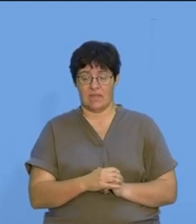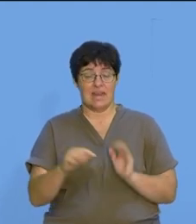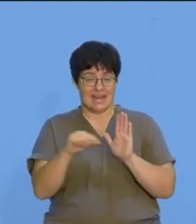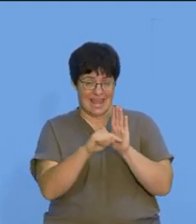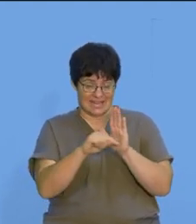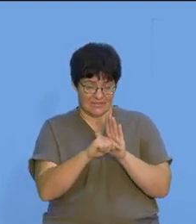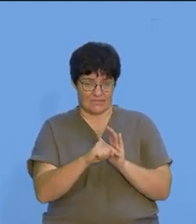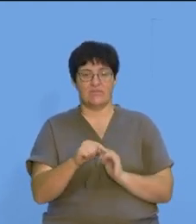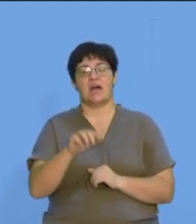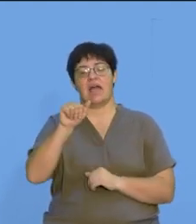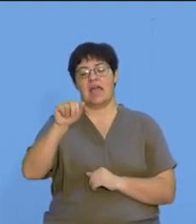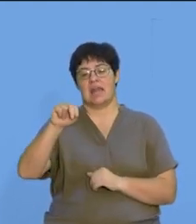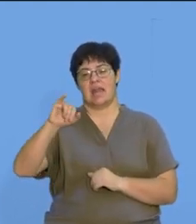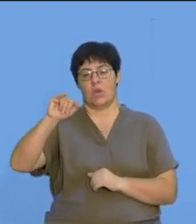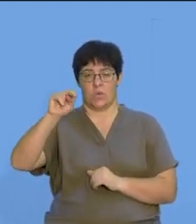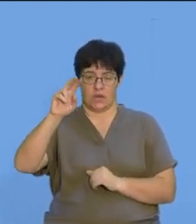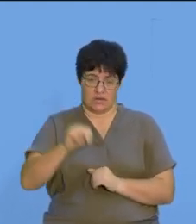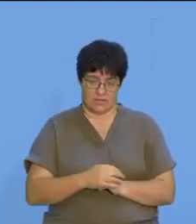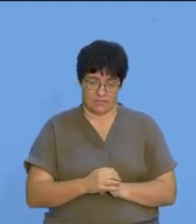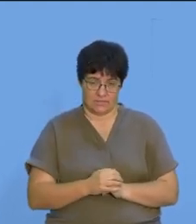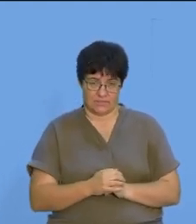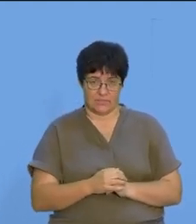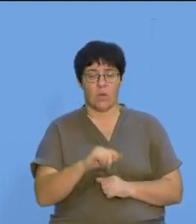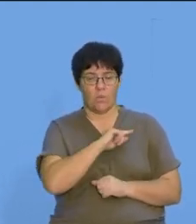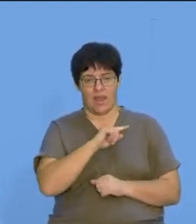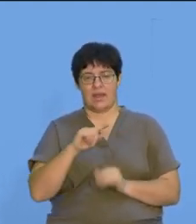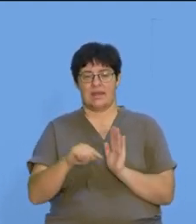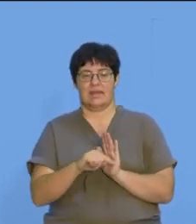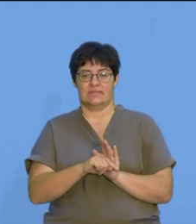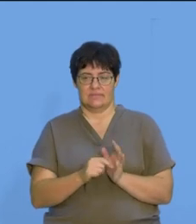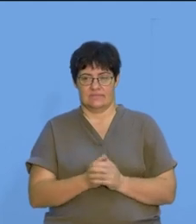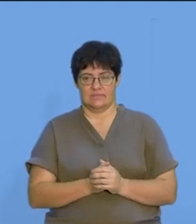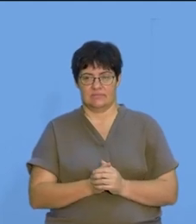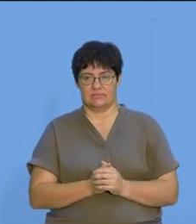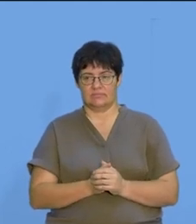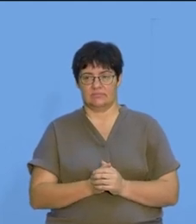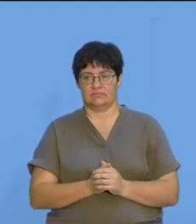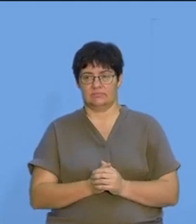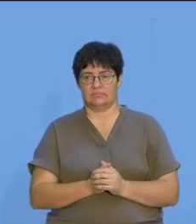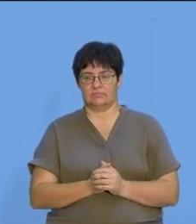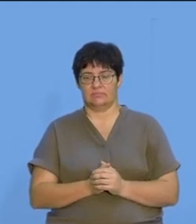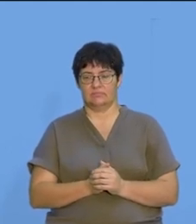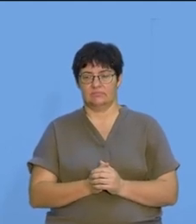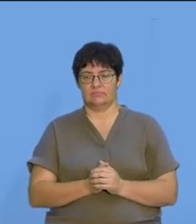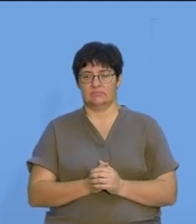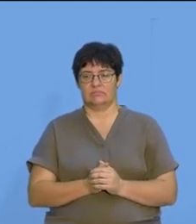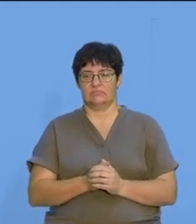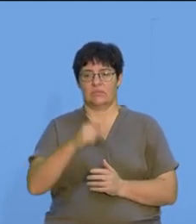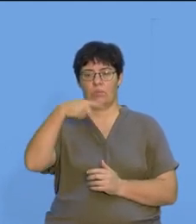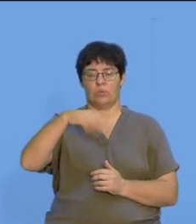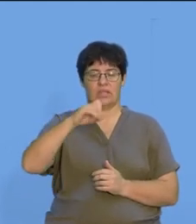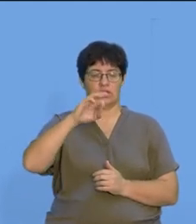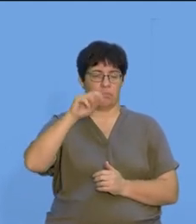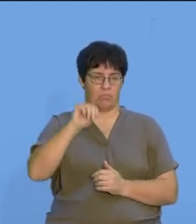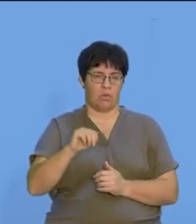positive. And then these are anions because they are negative, okay?